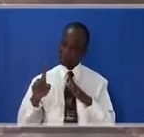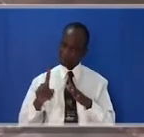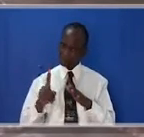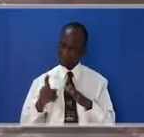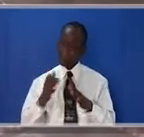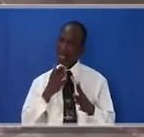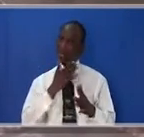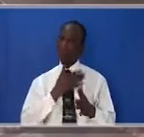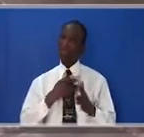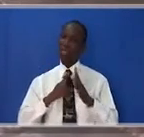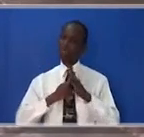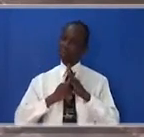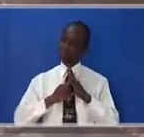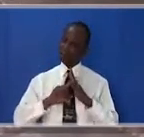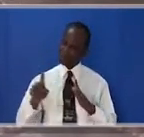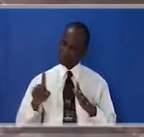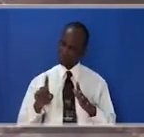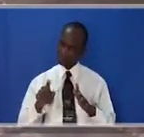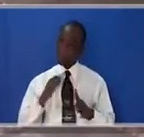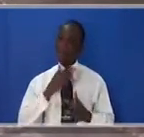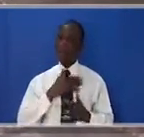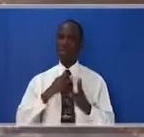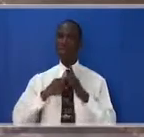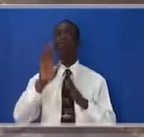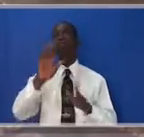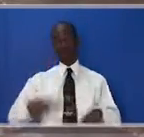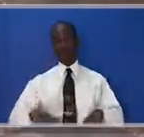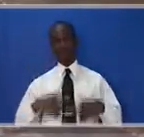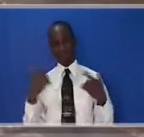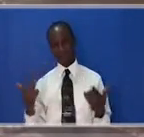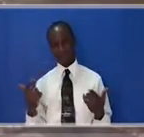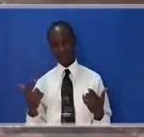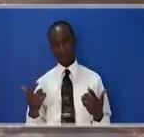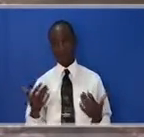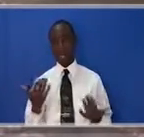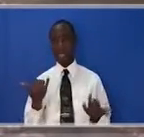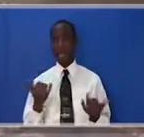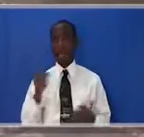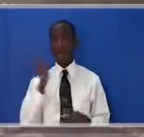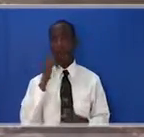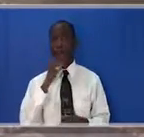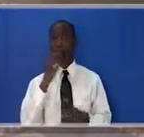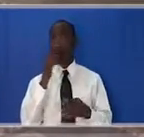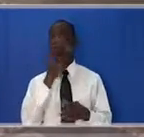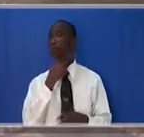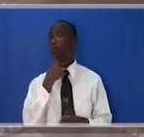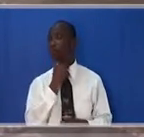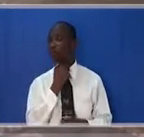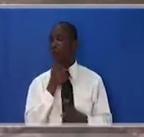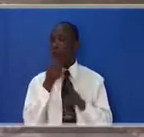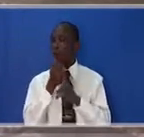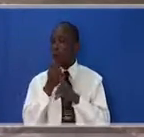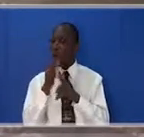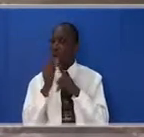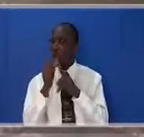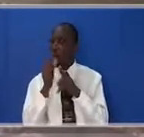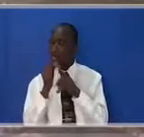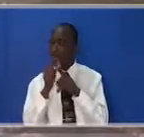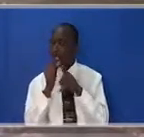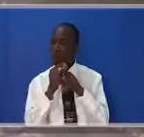their fakeness is being revealed every now and then. They